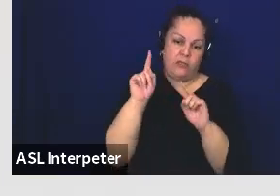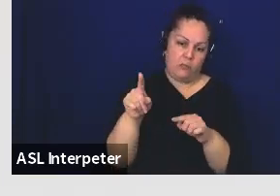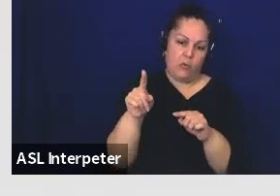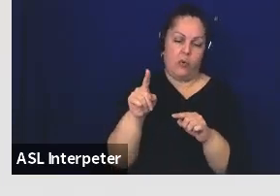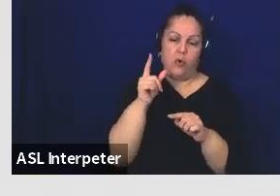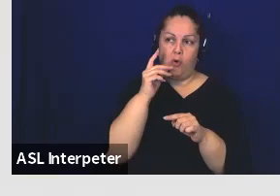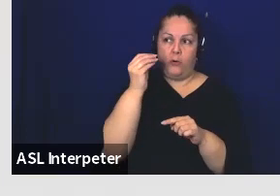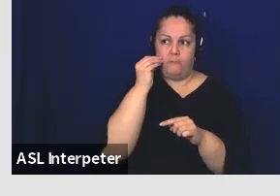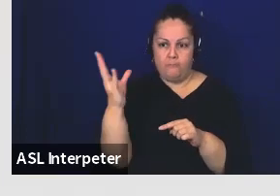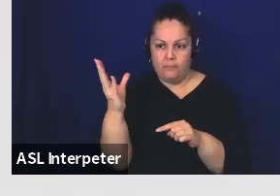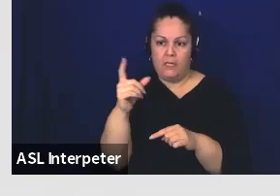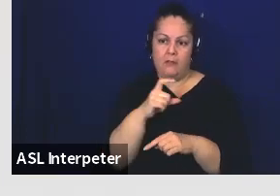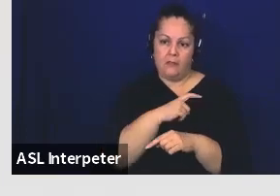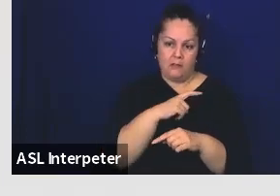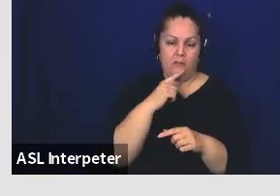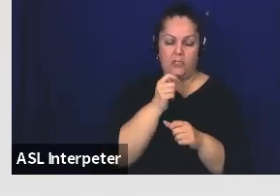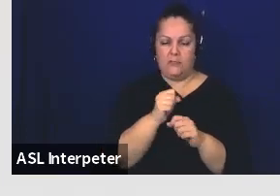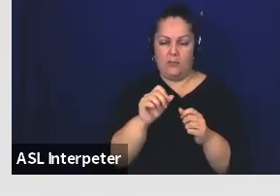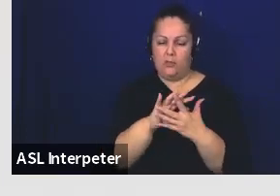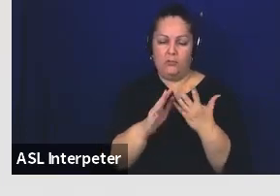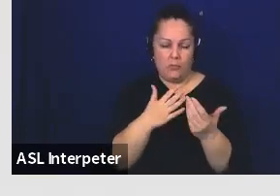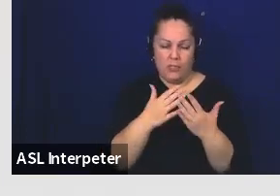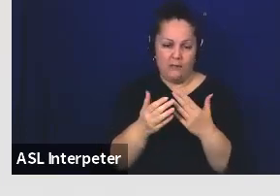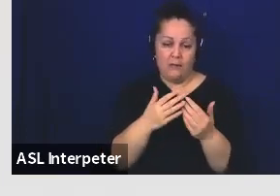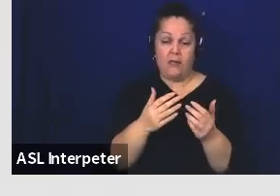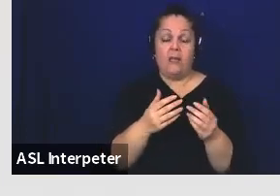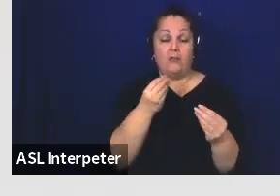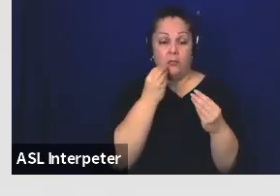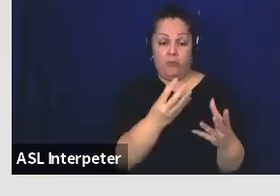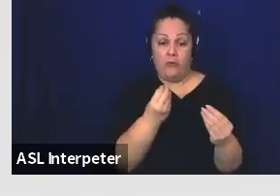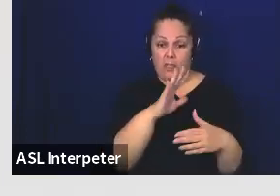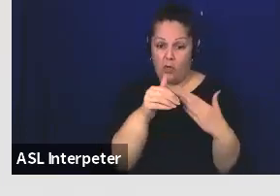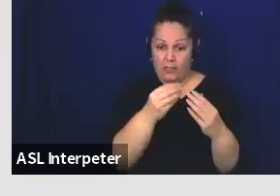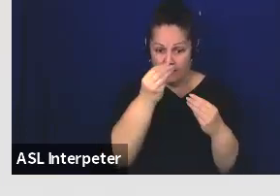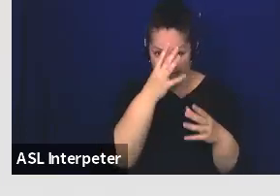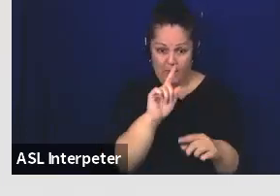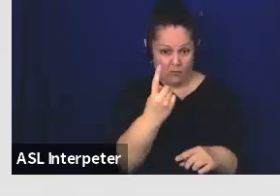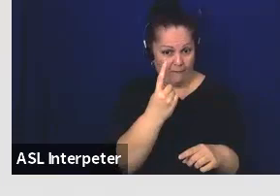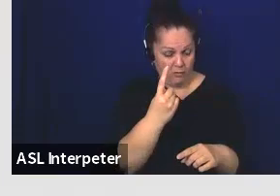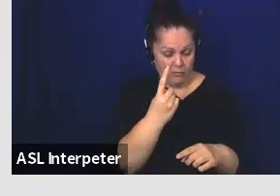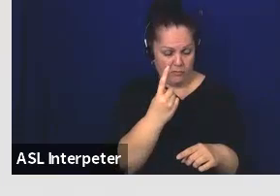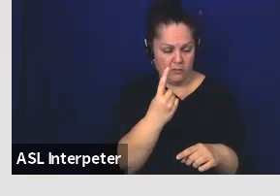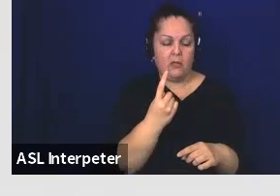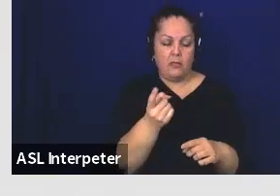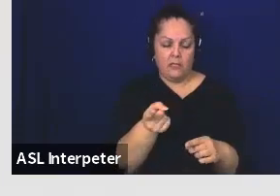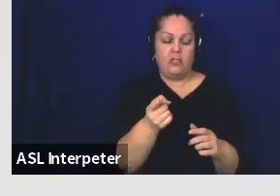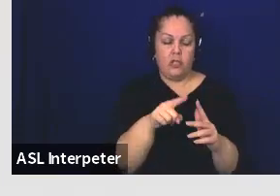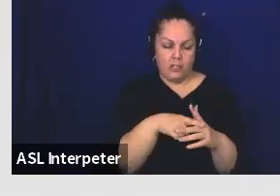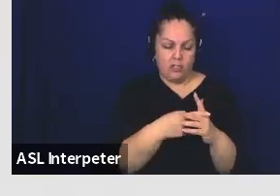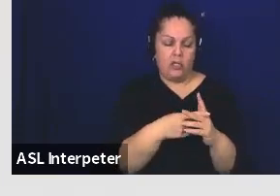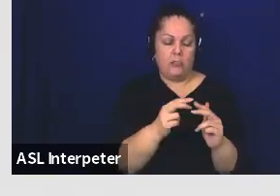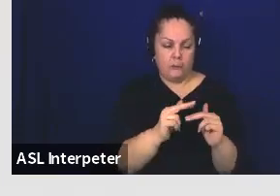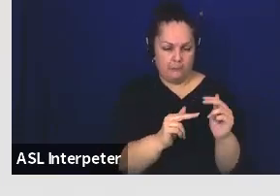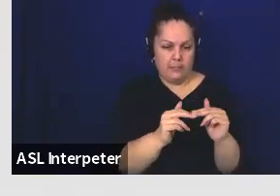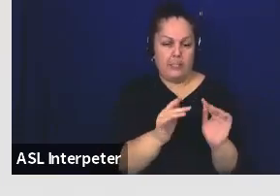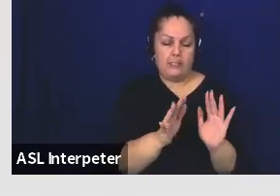in law enforcement for unsafe situations. By providing them with all that information up front, you can start to build